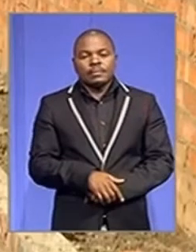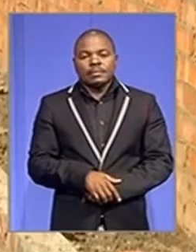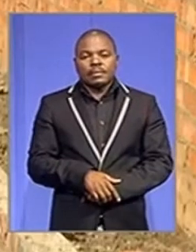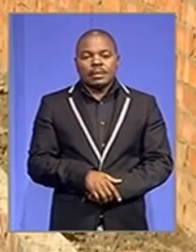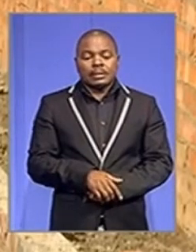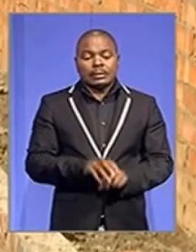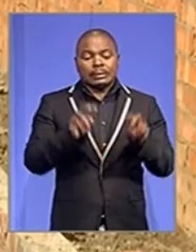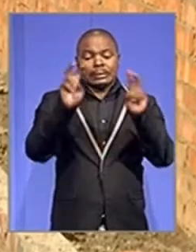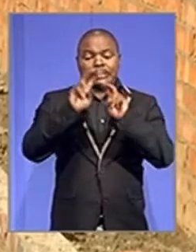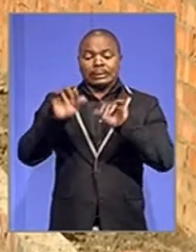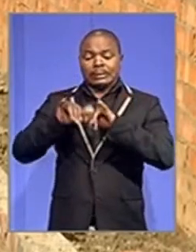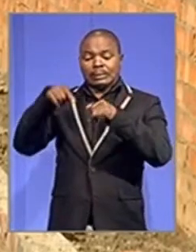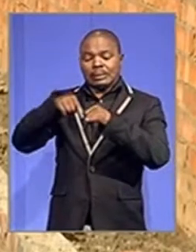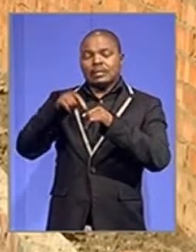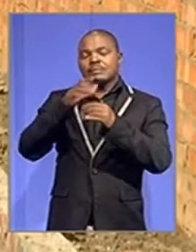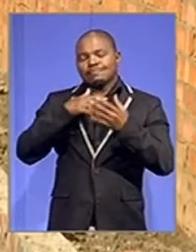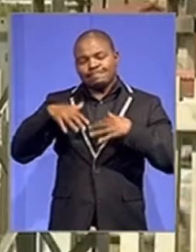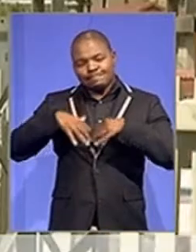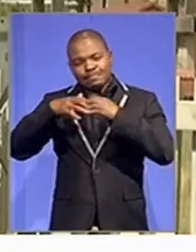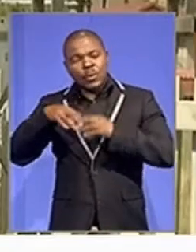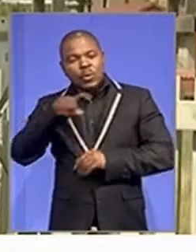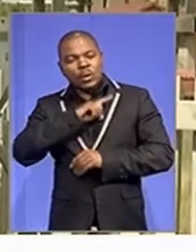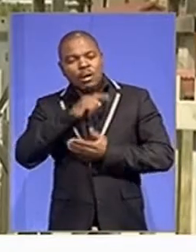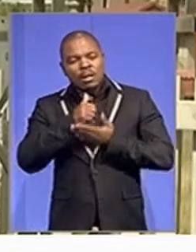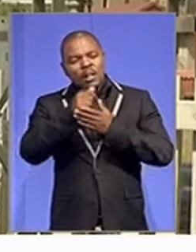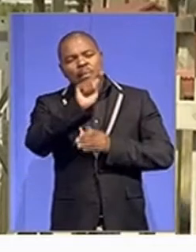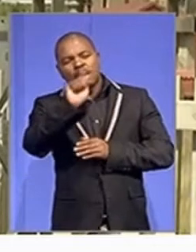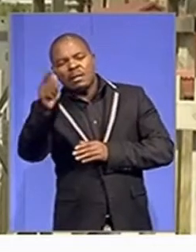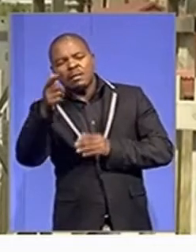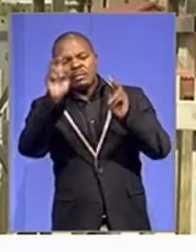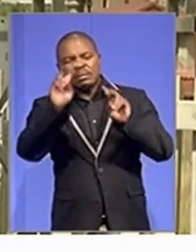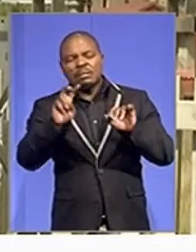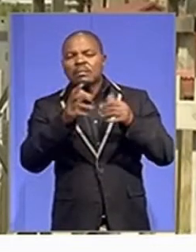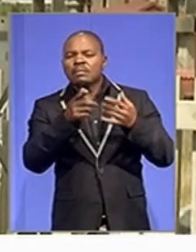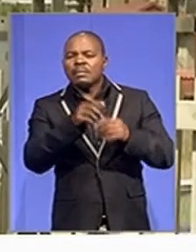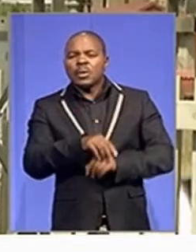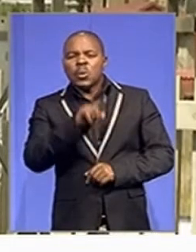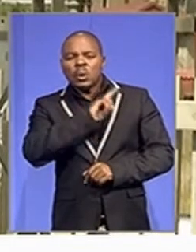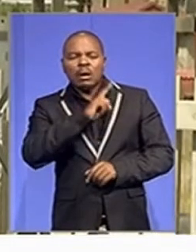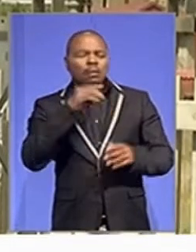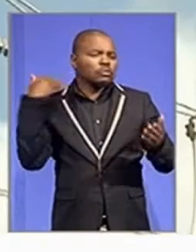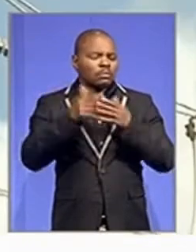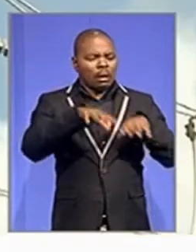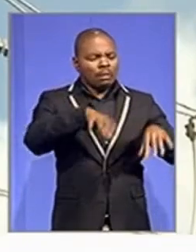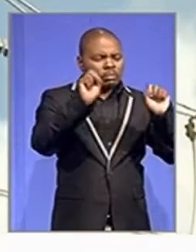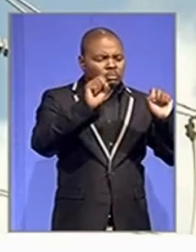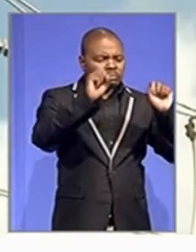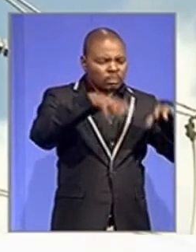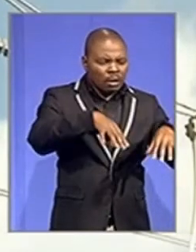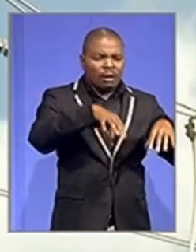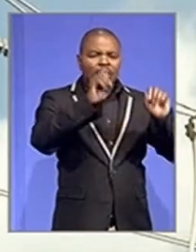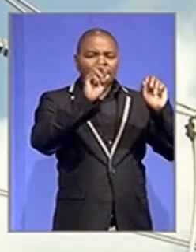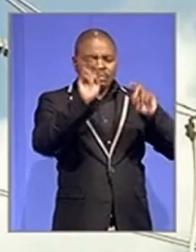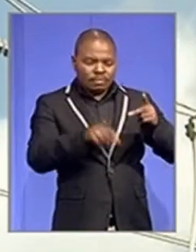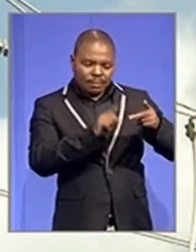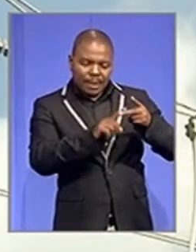Station sena sa motlakase se reretswe ho imulla diteišene tse ding tsa motlakase ho kgaoha kgafetsa ha phepelo ya motlakase le